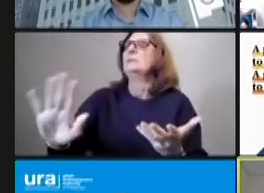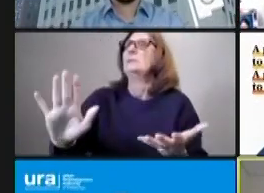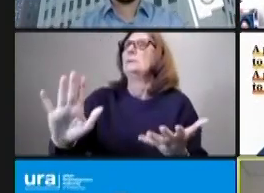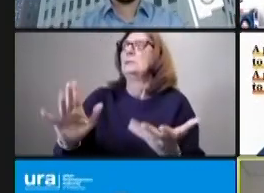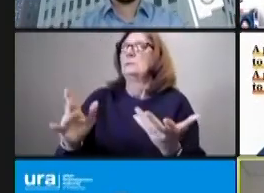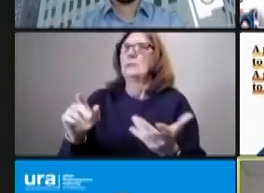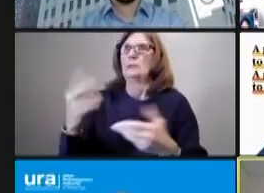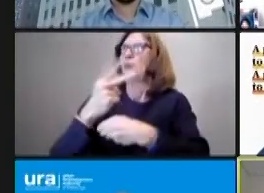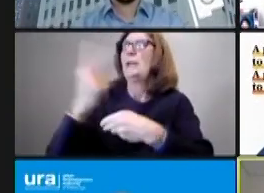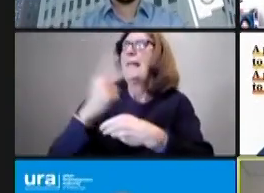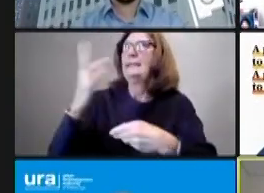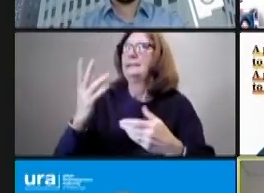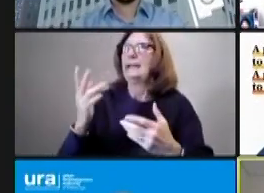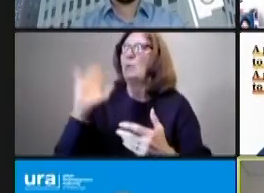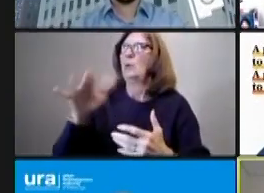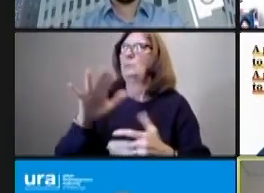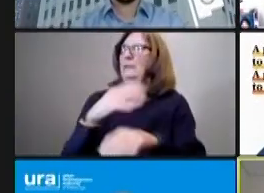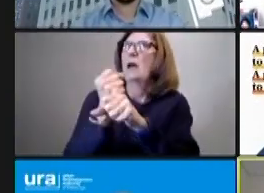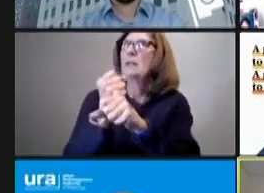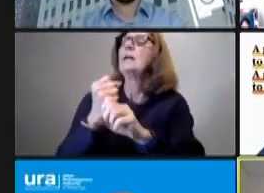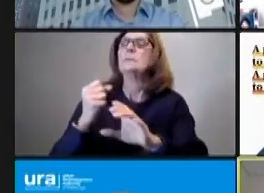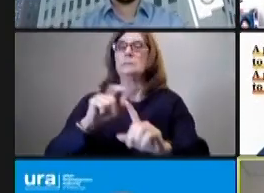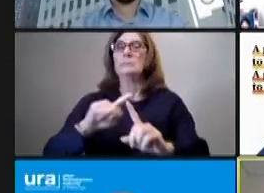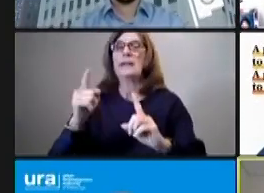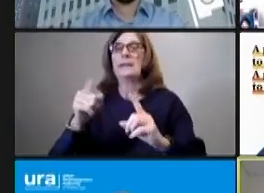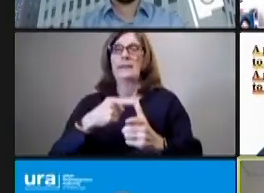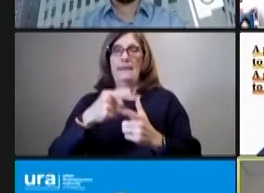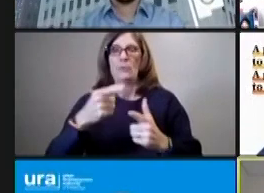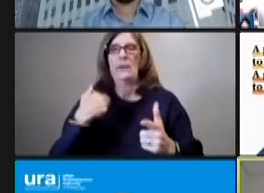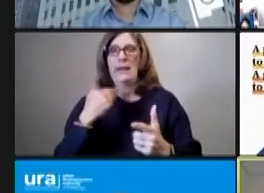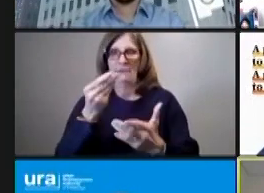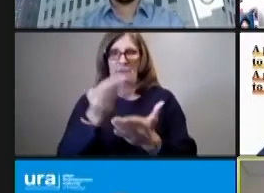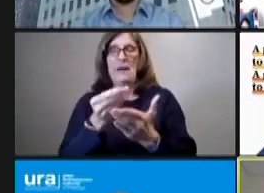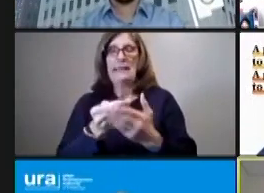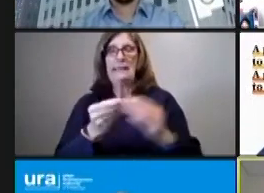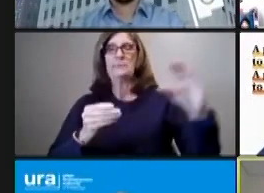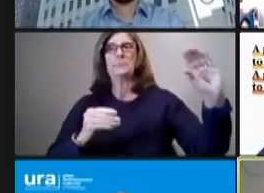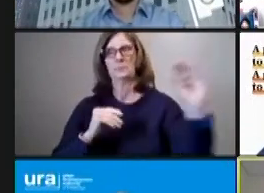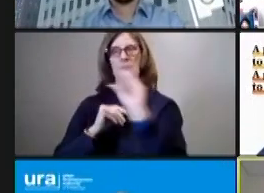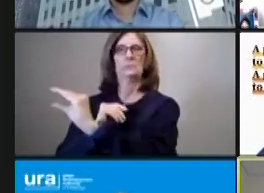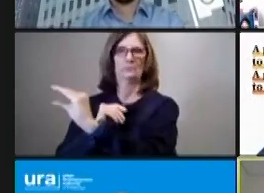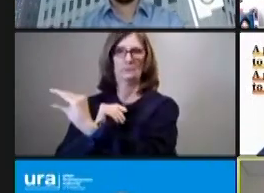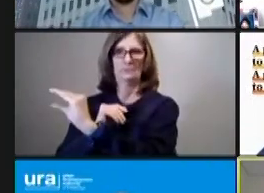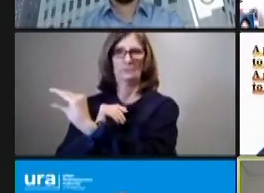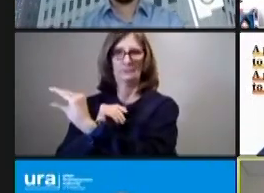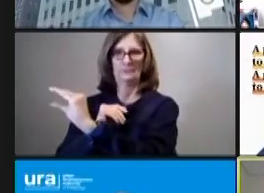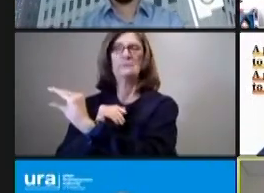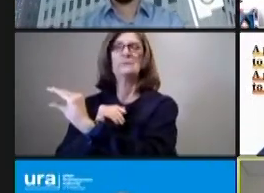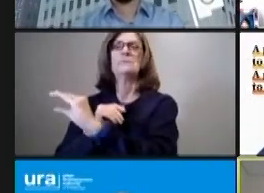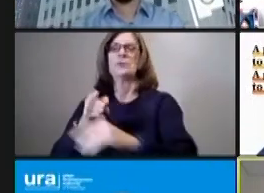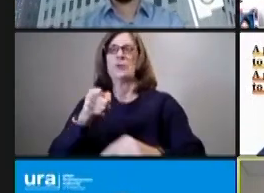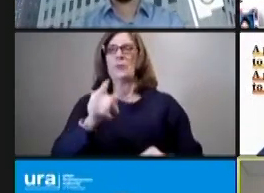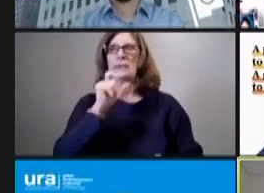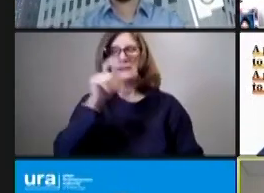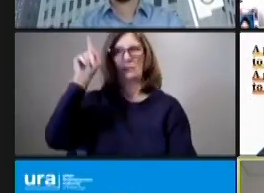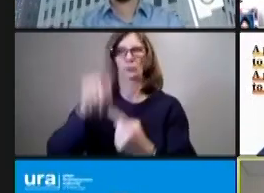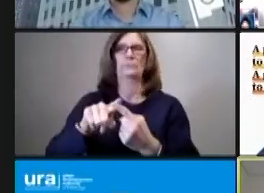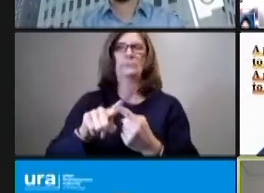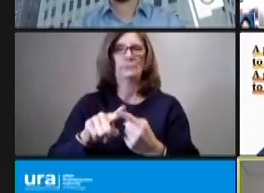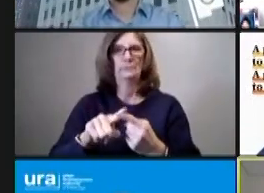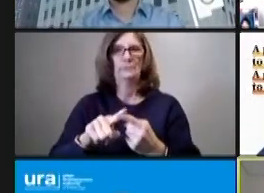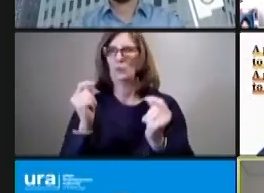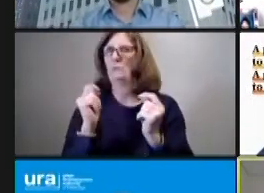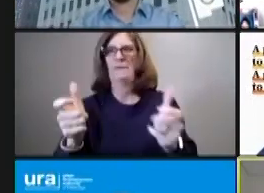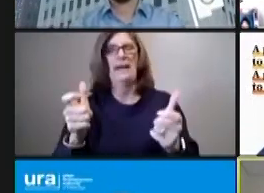but then it allows us to replenish that fund with this money so that it does not diminish too quickly, and we can help